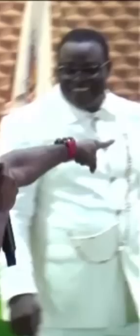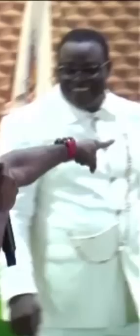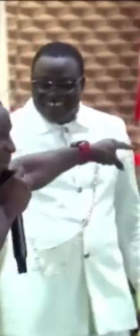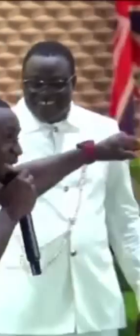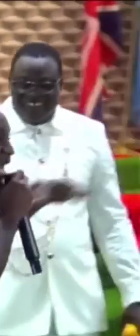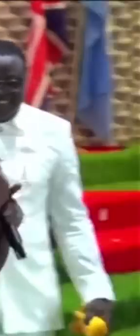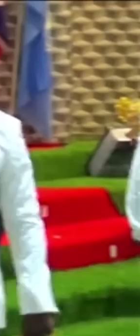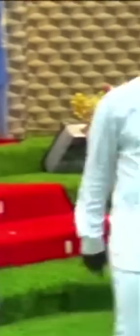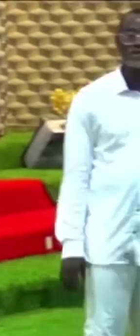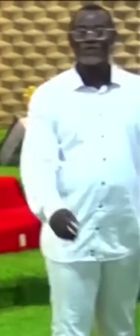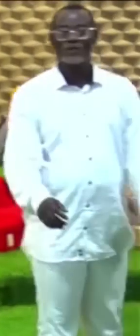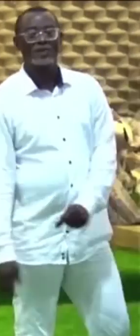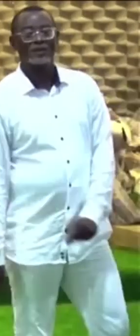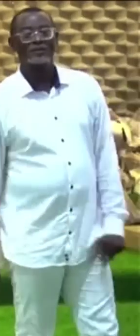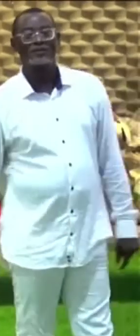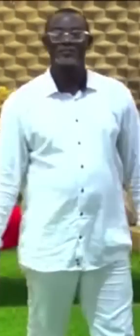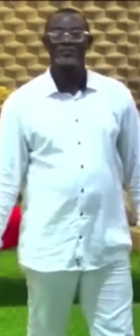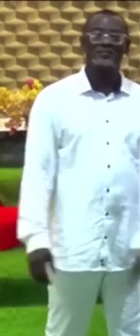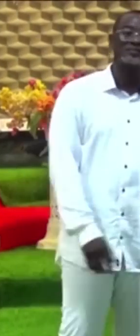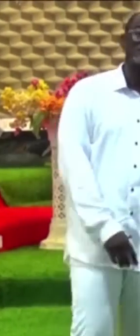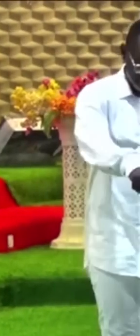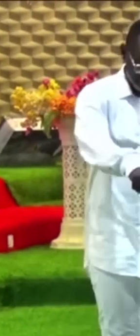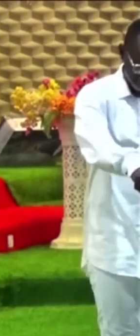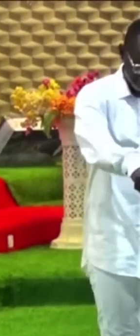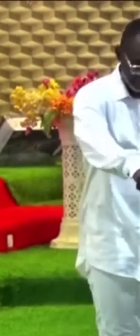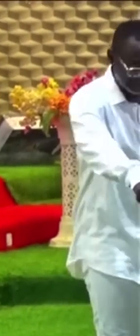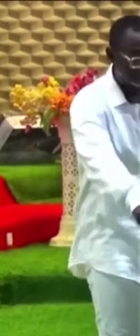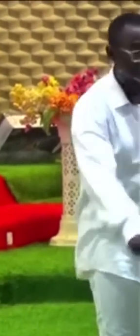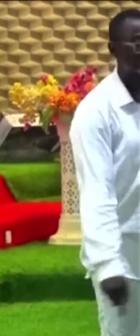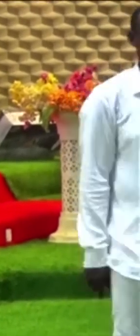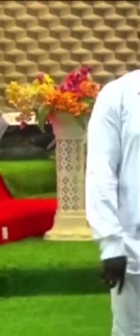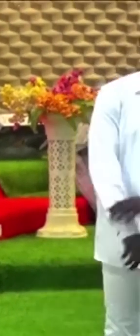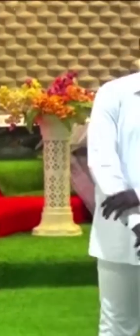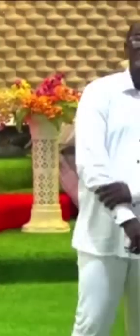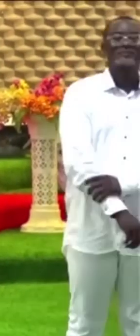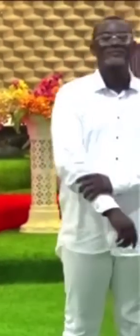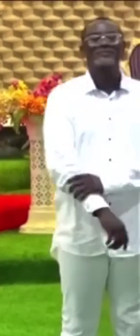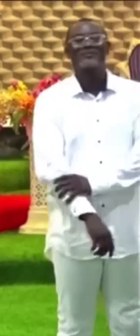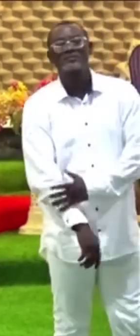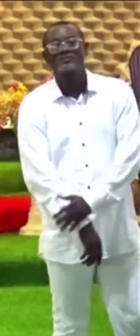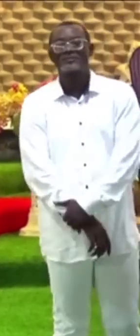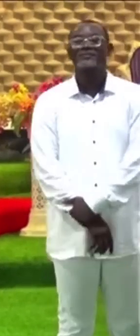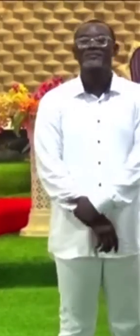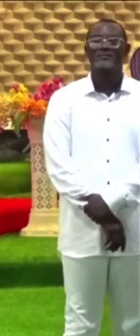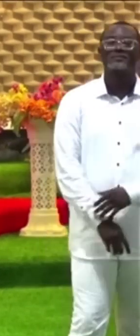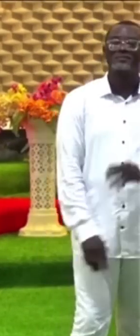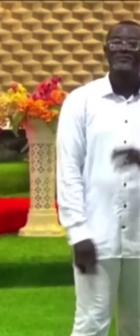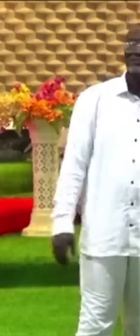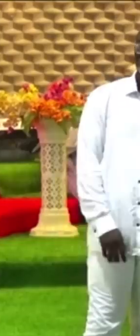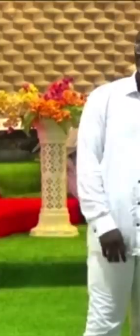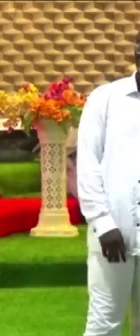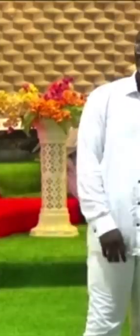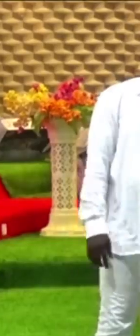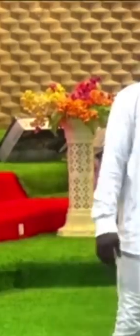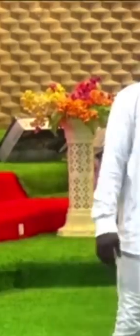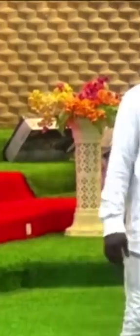mo ese pe mi tan lati japan si pe world boxing organization ti wa le fun mi ki te ma pada bo ni japan ah e ba gbo lohun